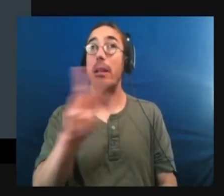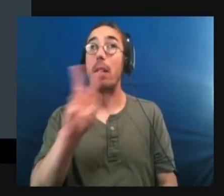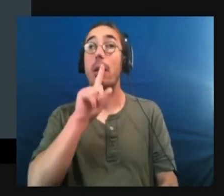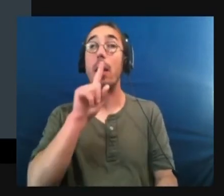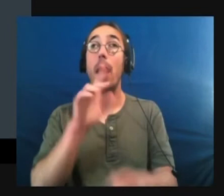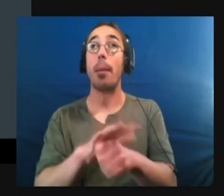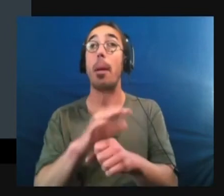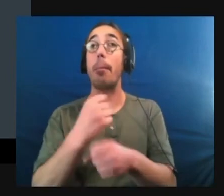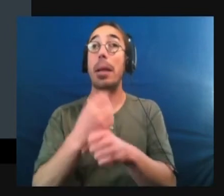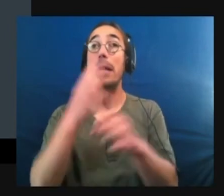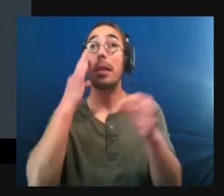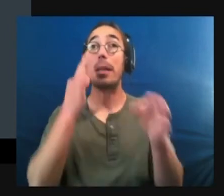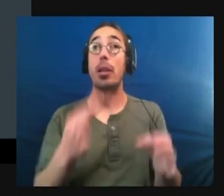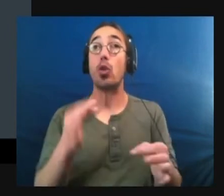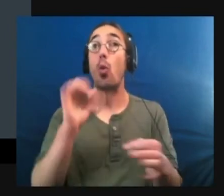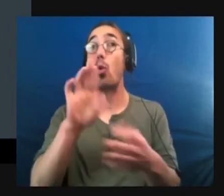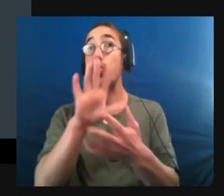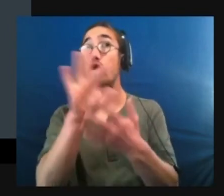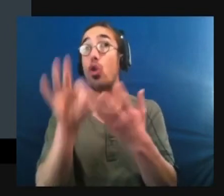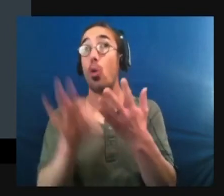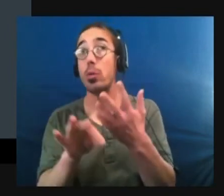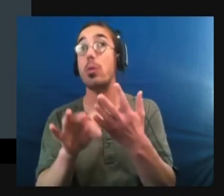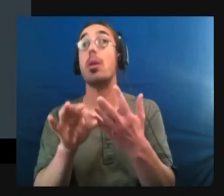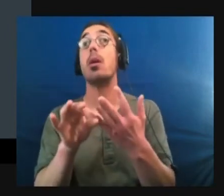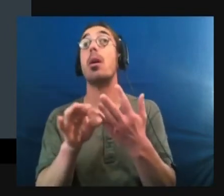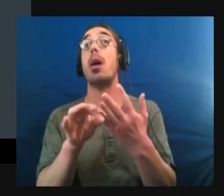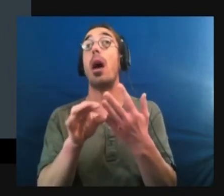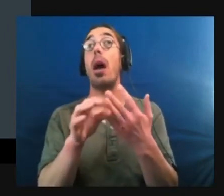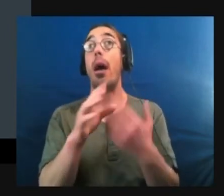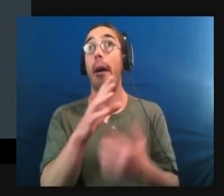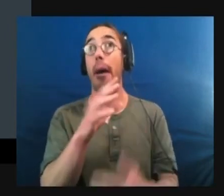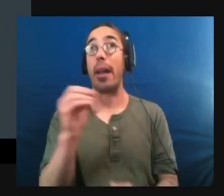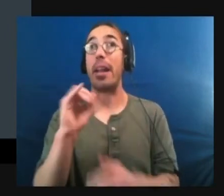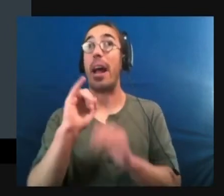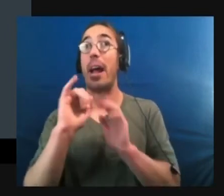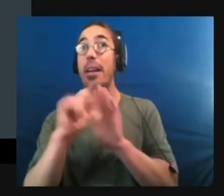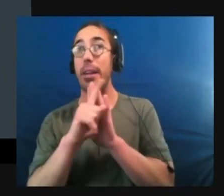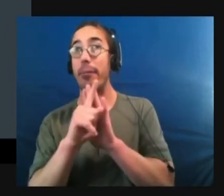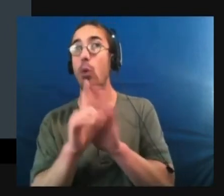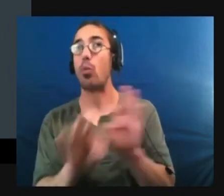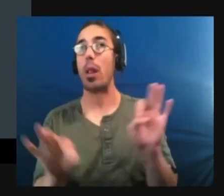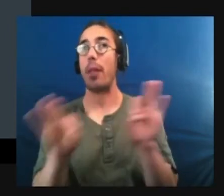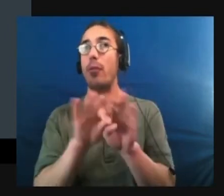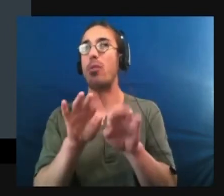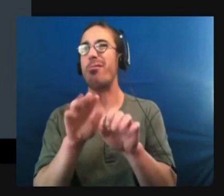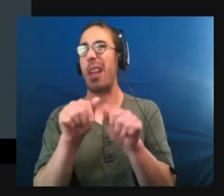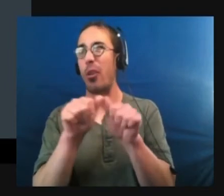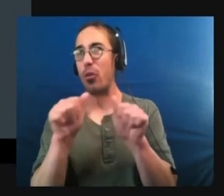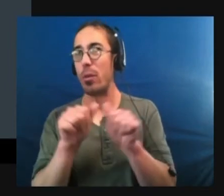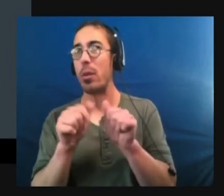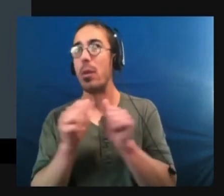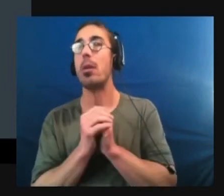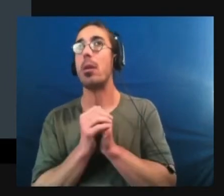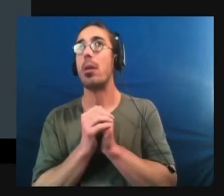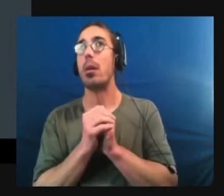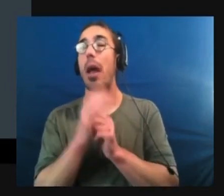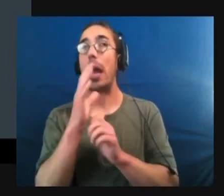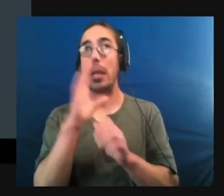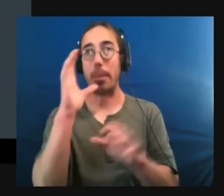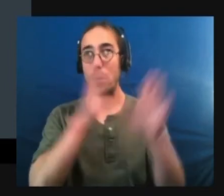a decision or choice in an identity relevant area. And identity exploration